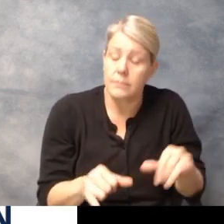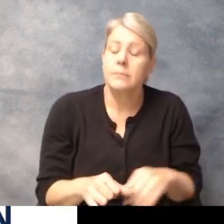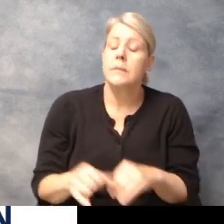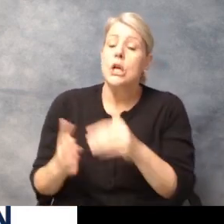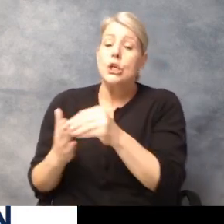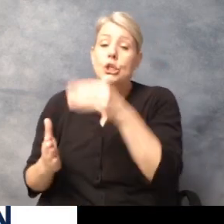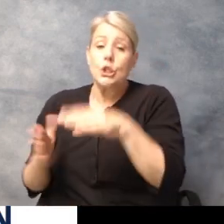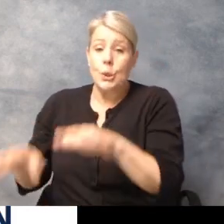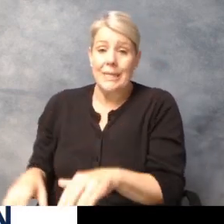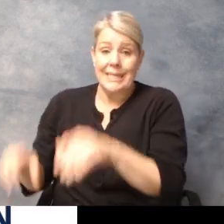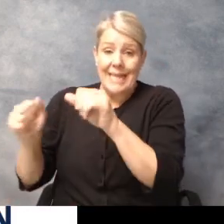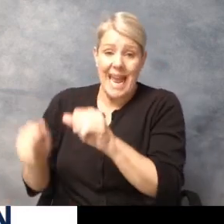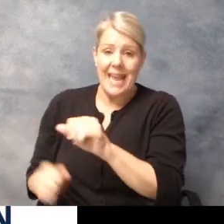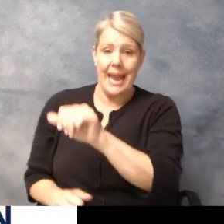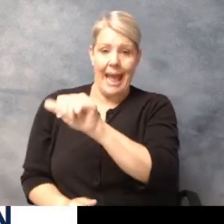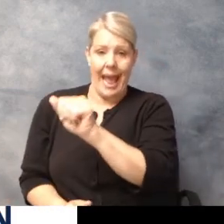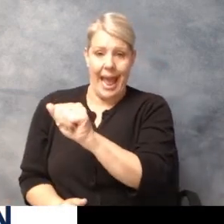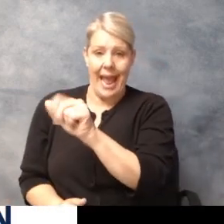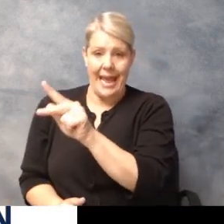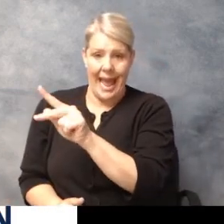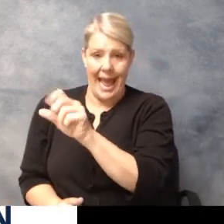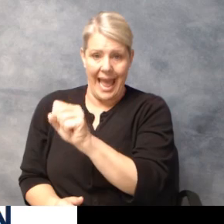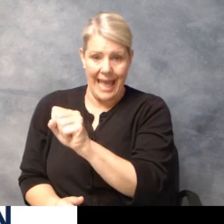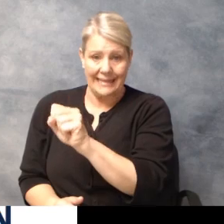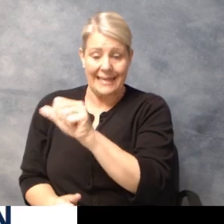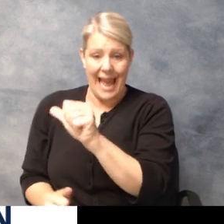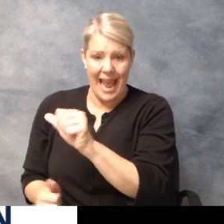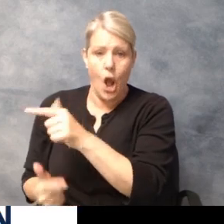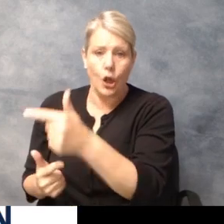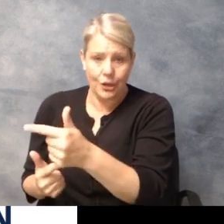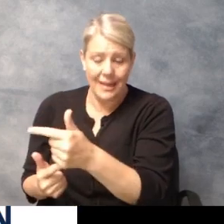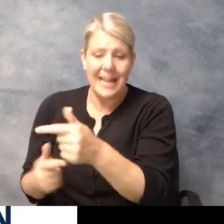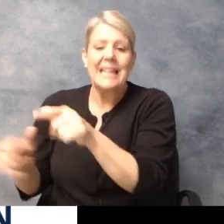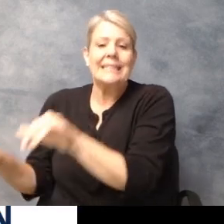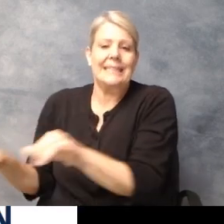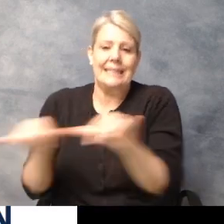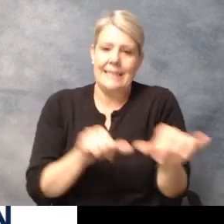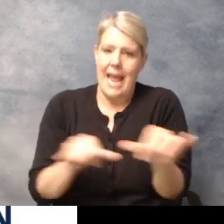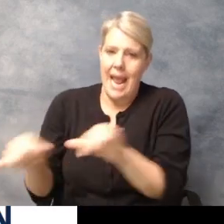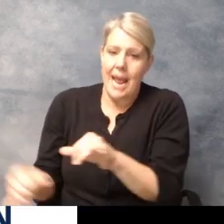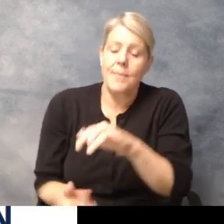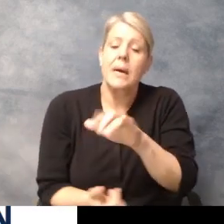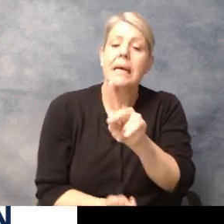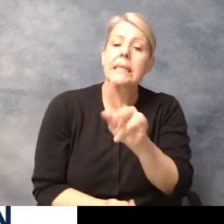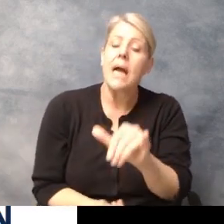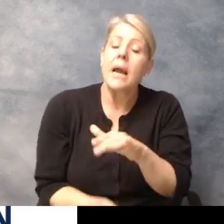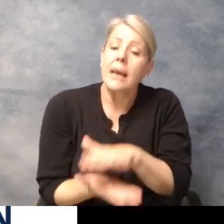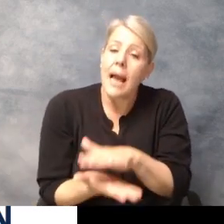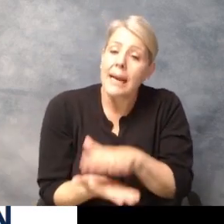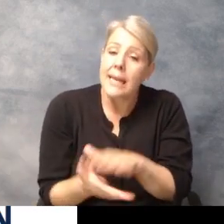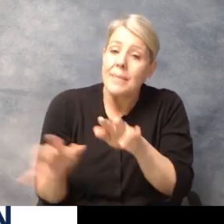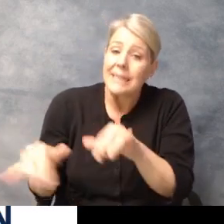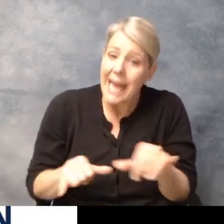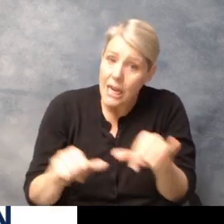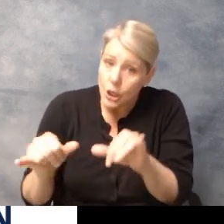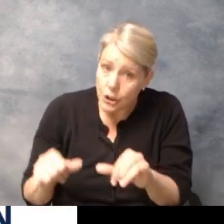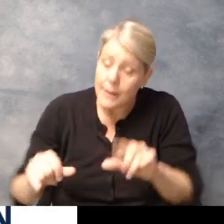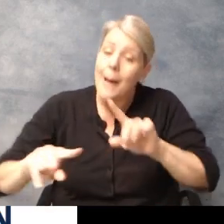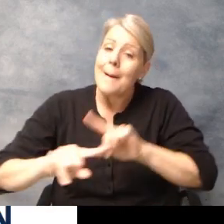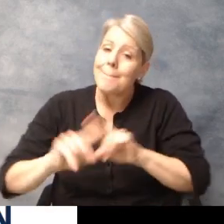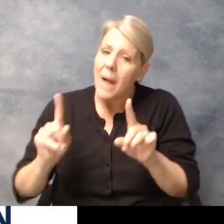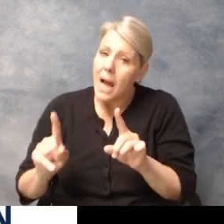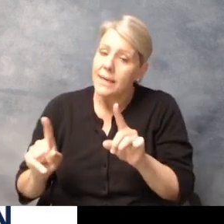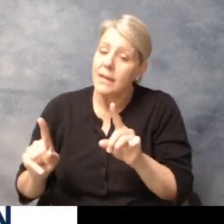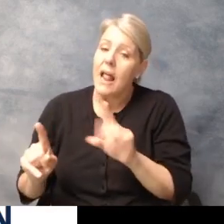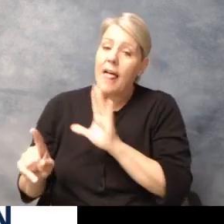an alternate assessment are assessed on the same Kentucky academic standards as well. However, there are alternate